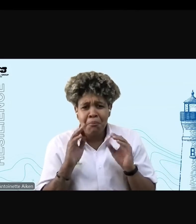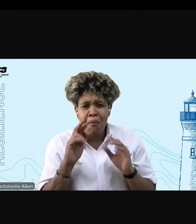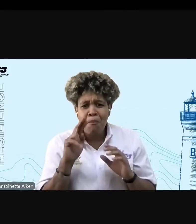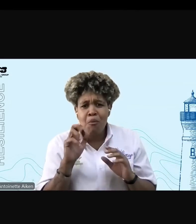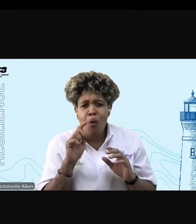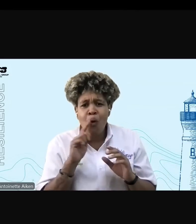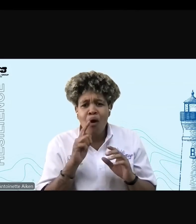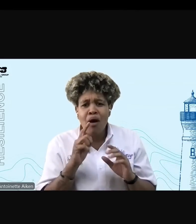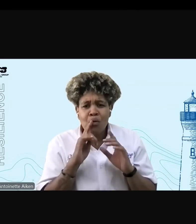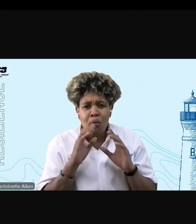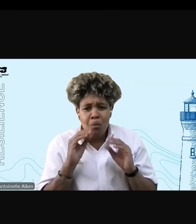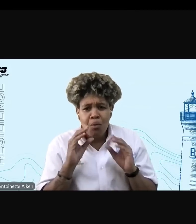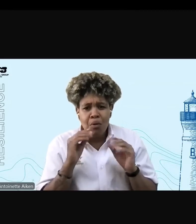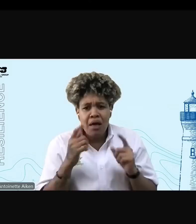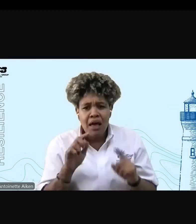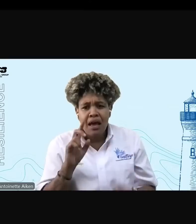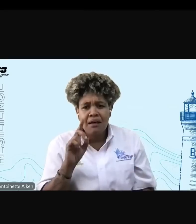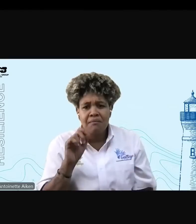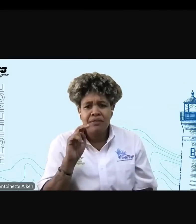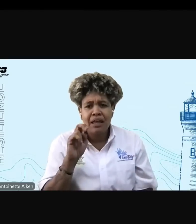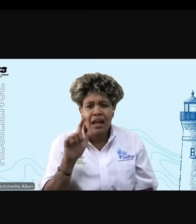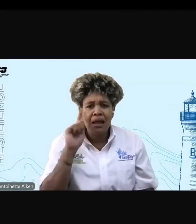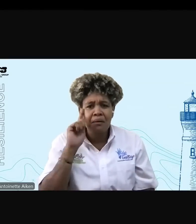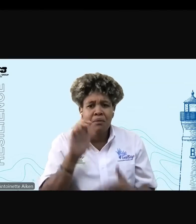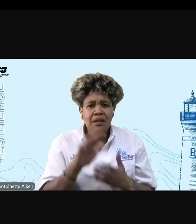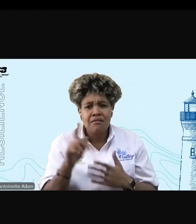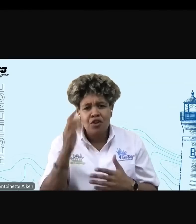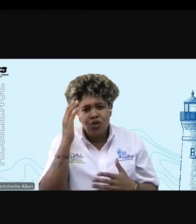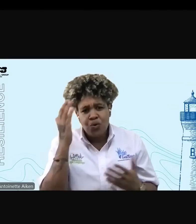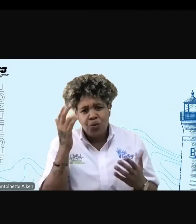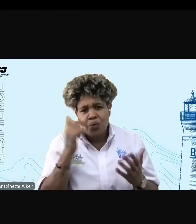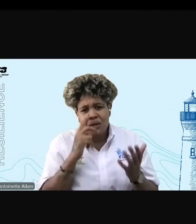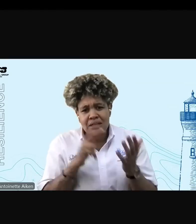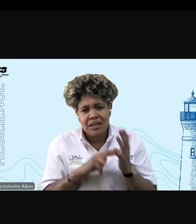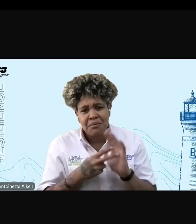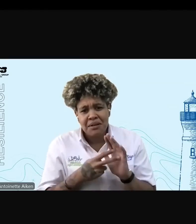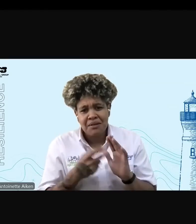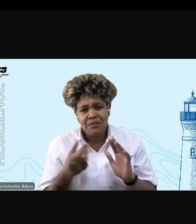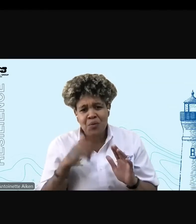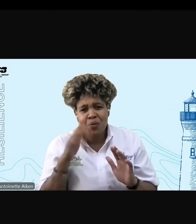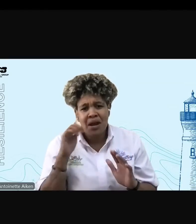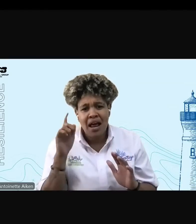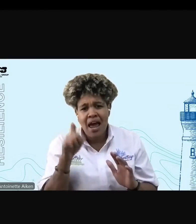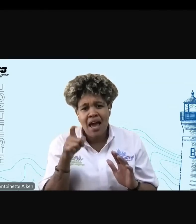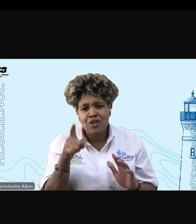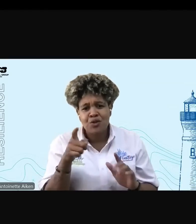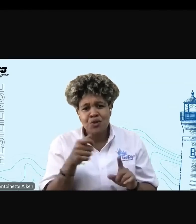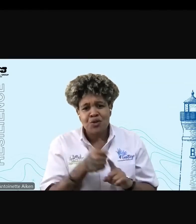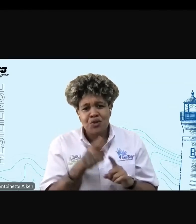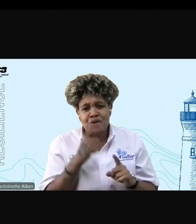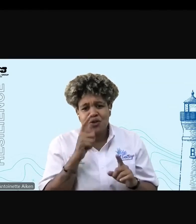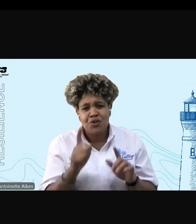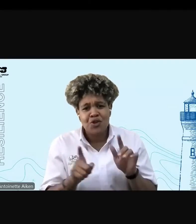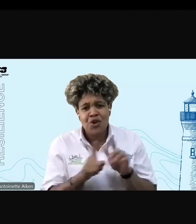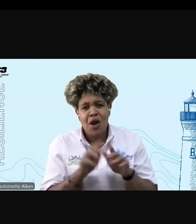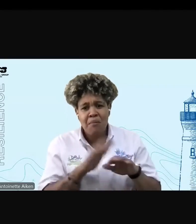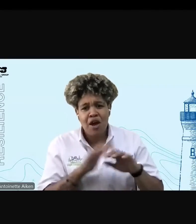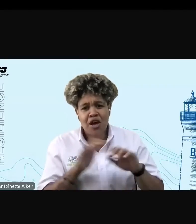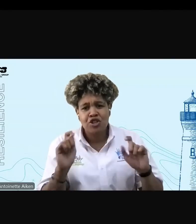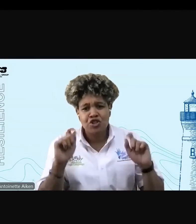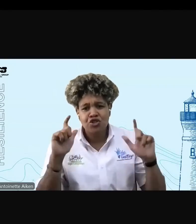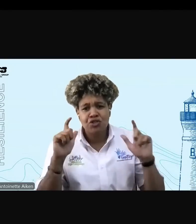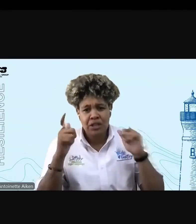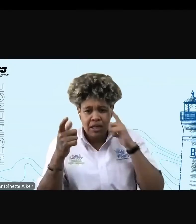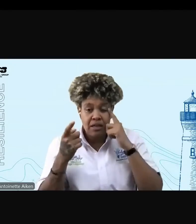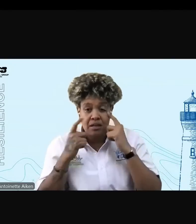connection. Daniel, I believe that you know what this means. We're going to ask you to come on screen